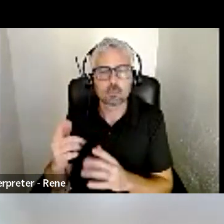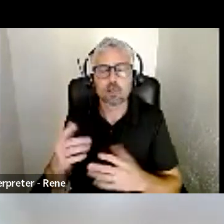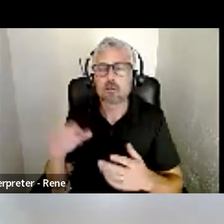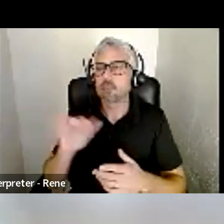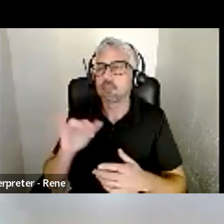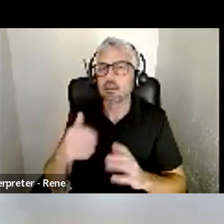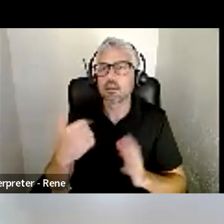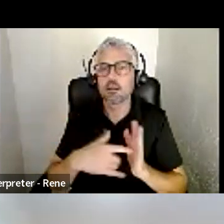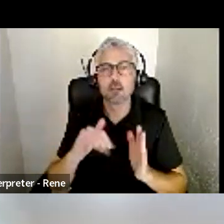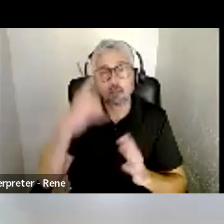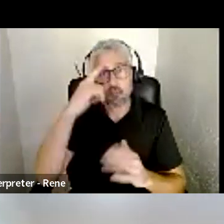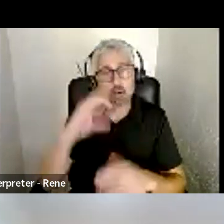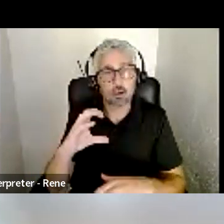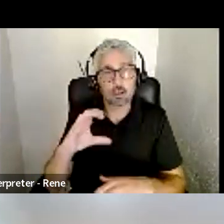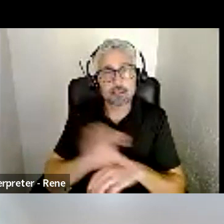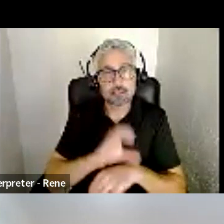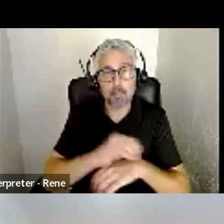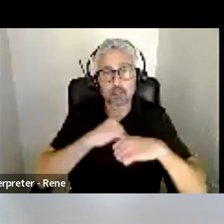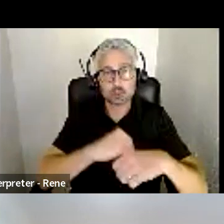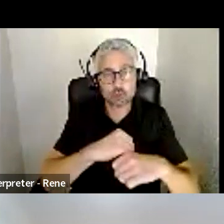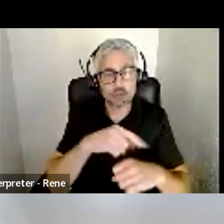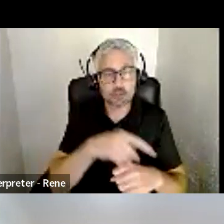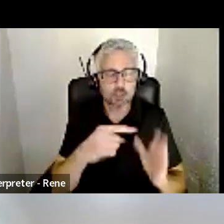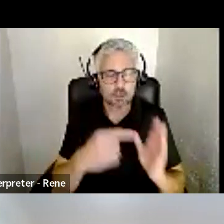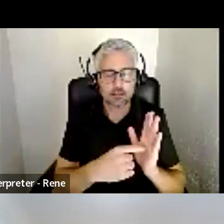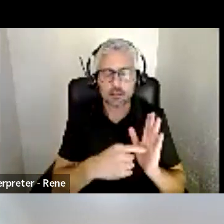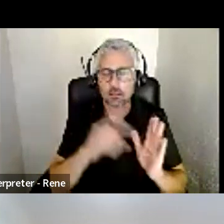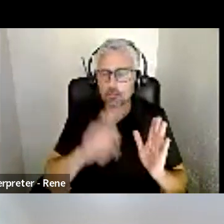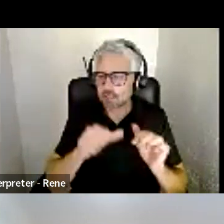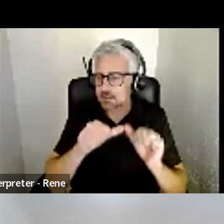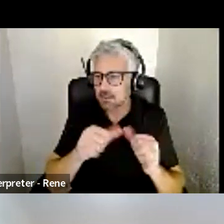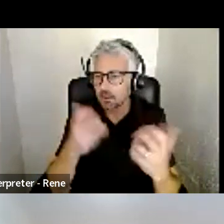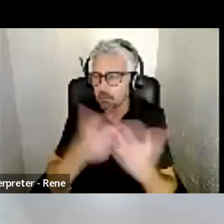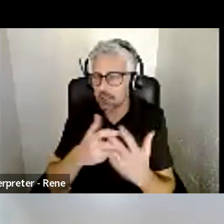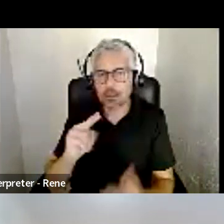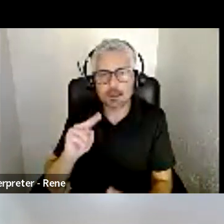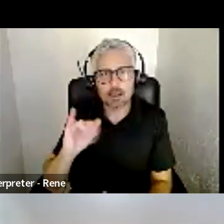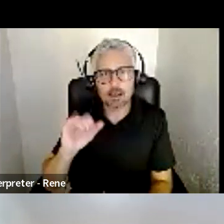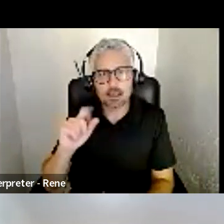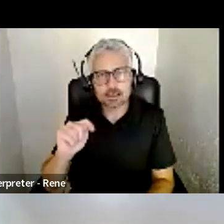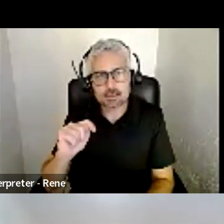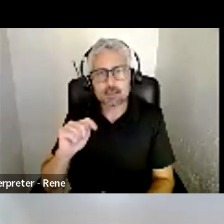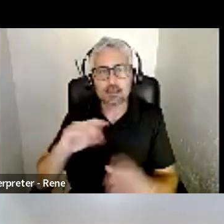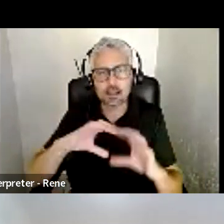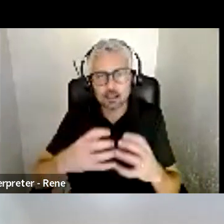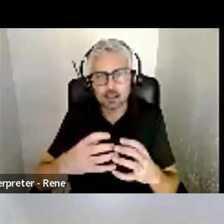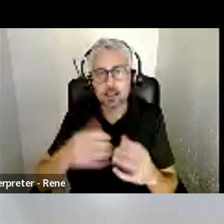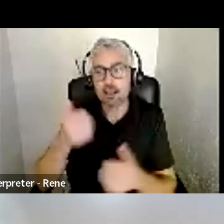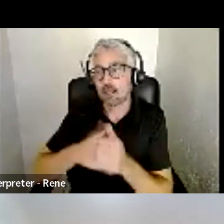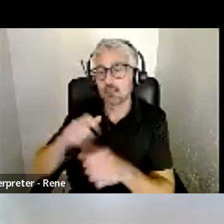would put in for cybersecurity, like it must continue to match the NIST classification, and every time the